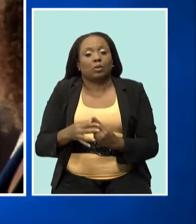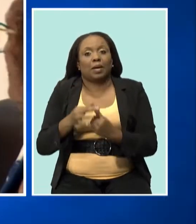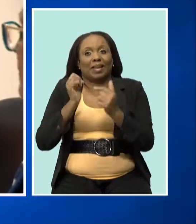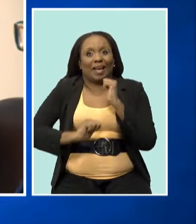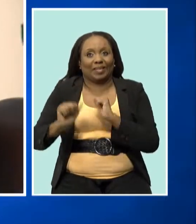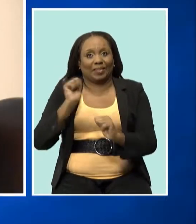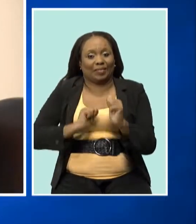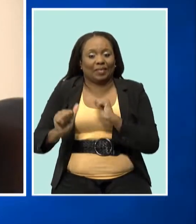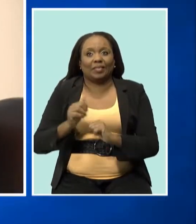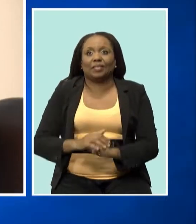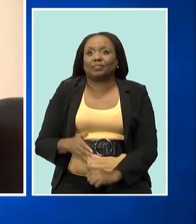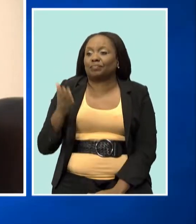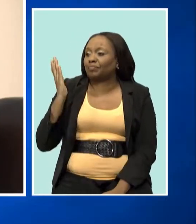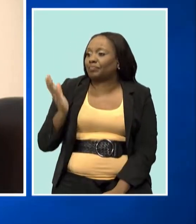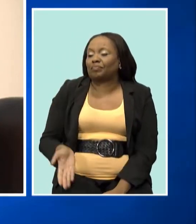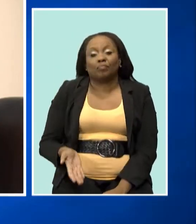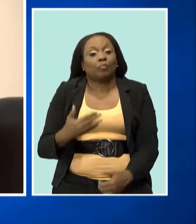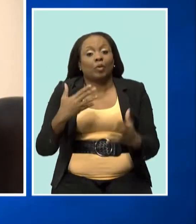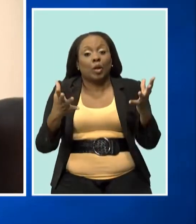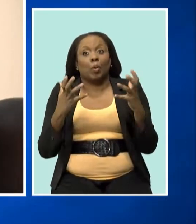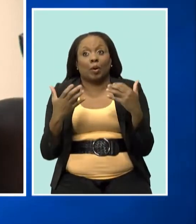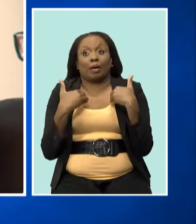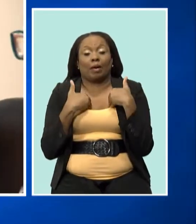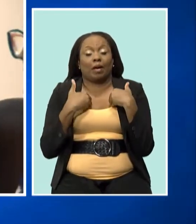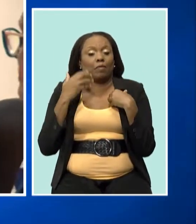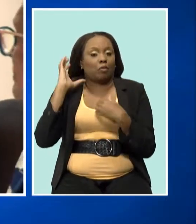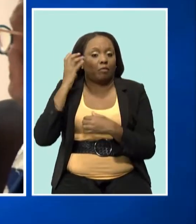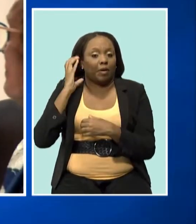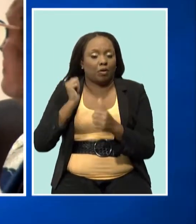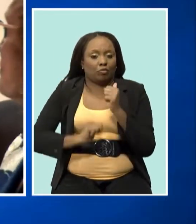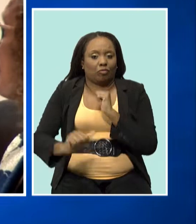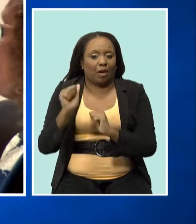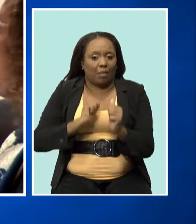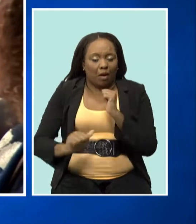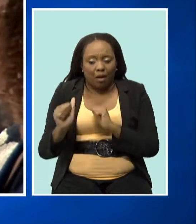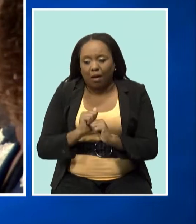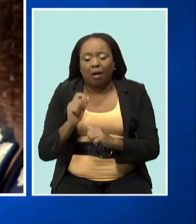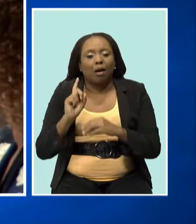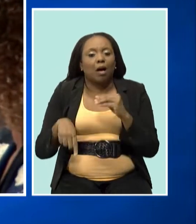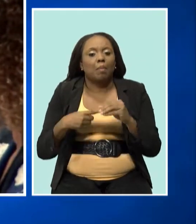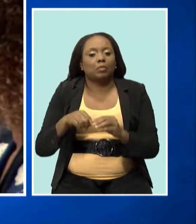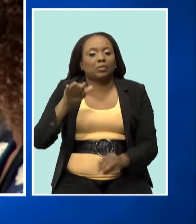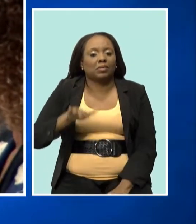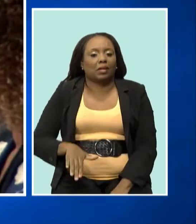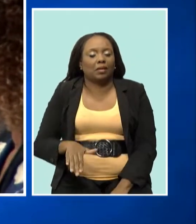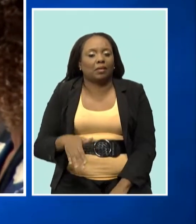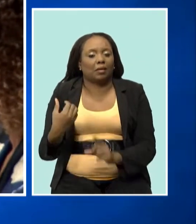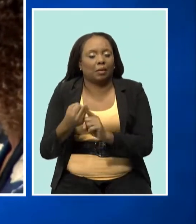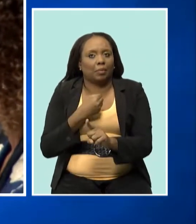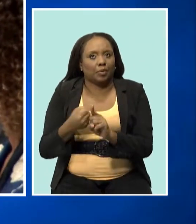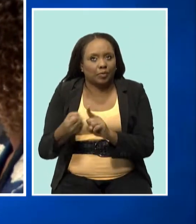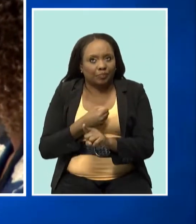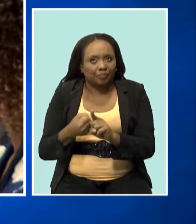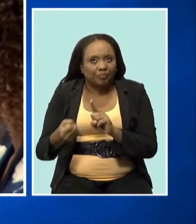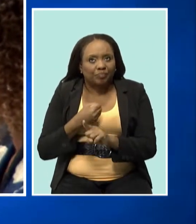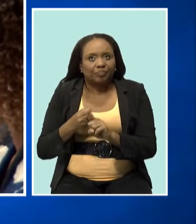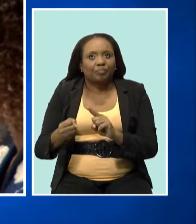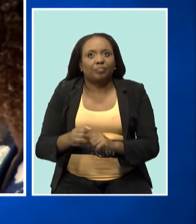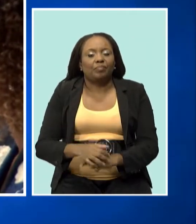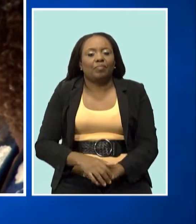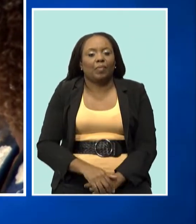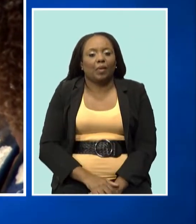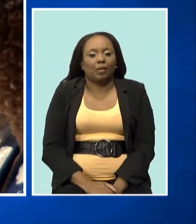of nation approach. It requires individuals, when they know it's happening, to report it. It requires, of course, the police to take the case.